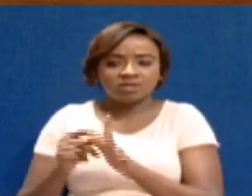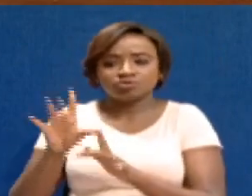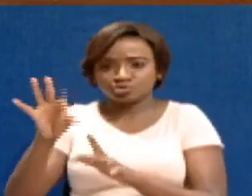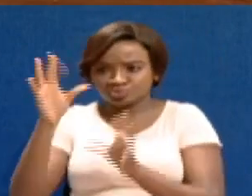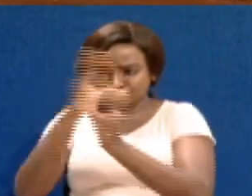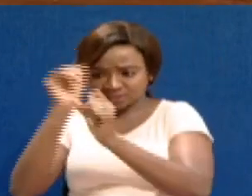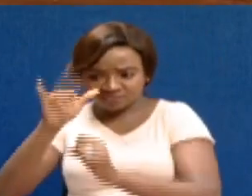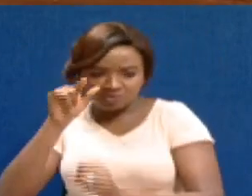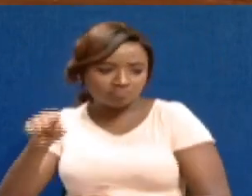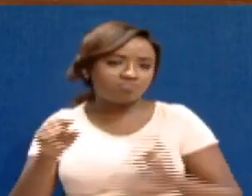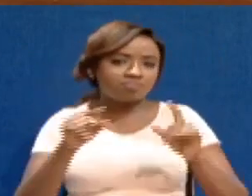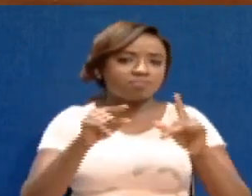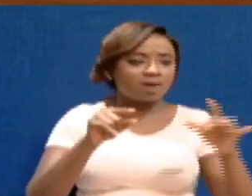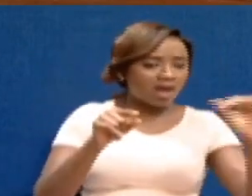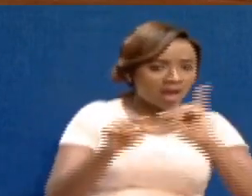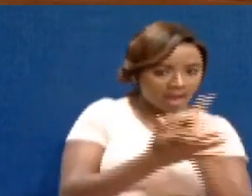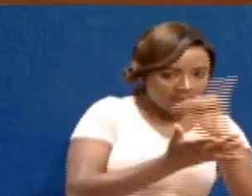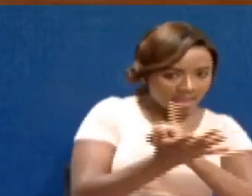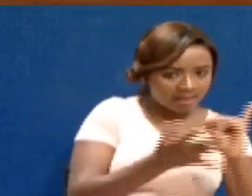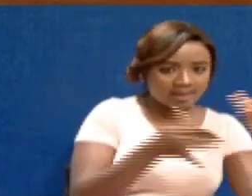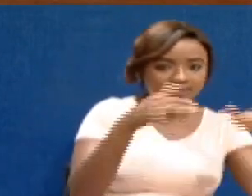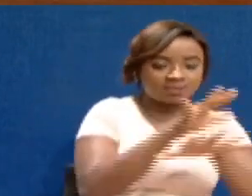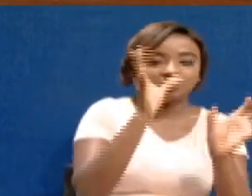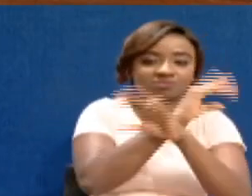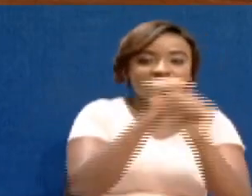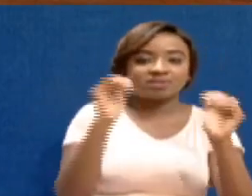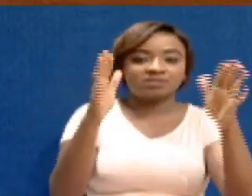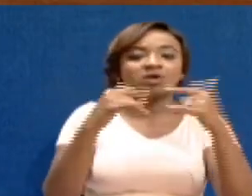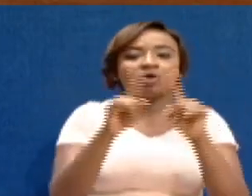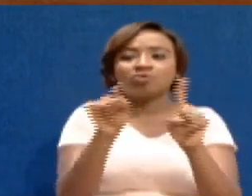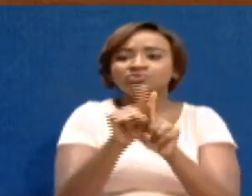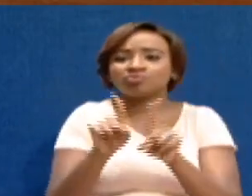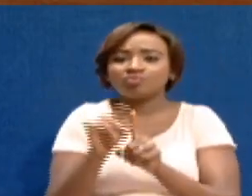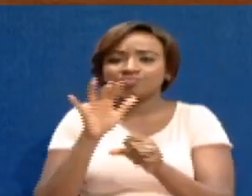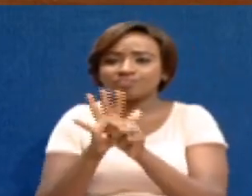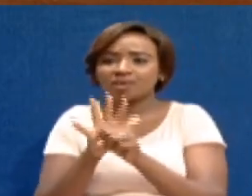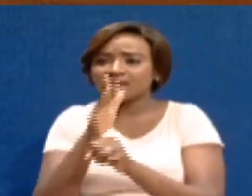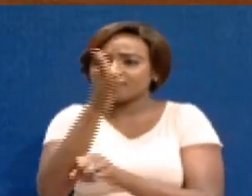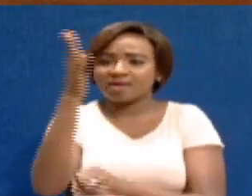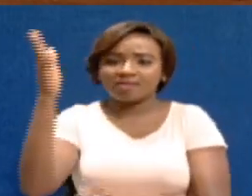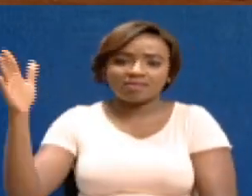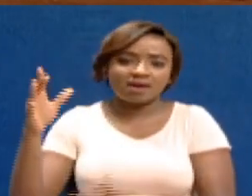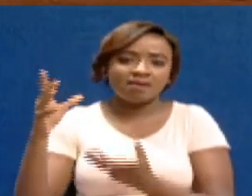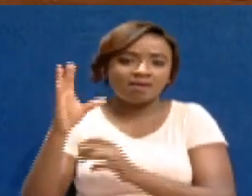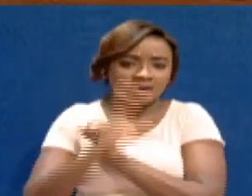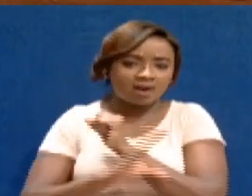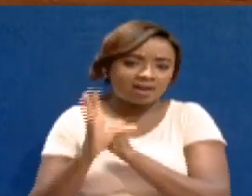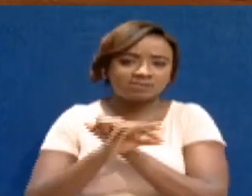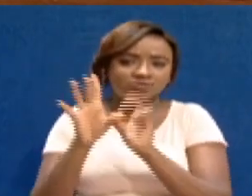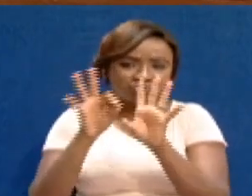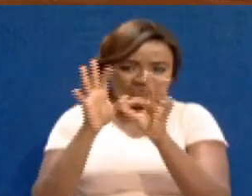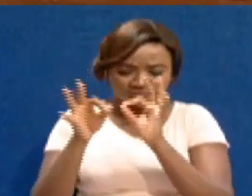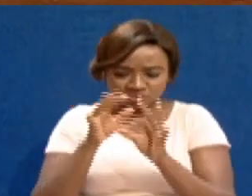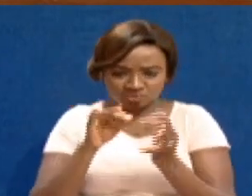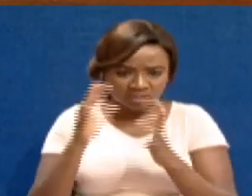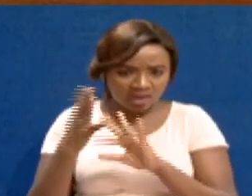top positions, we know very well that Kenya has 42 ethnic groups. And we have probably another